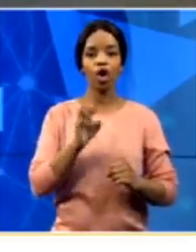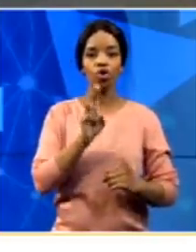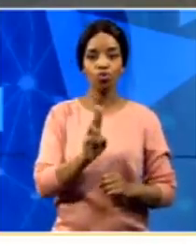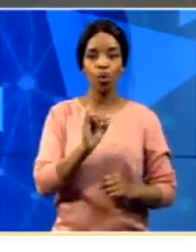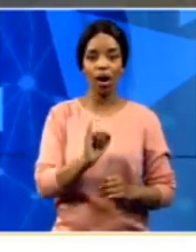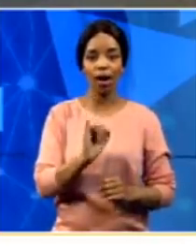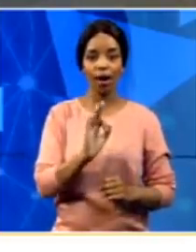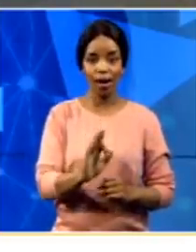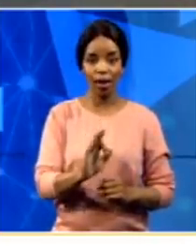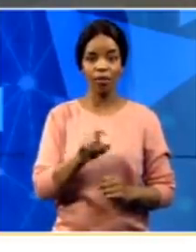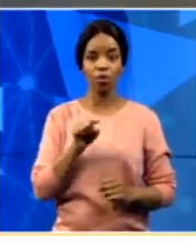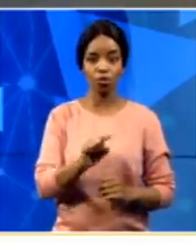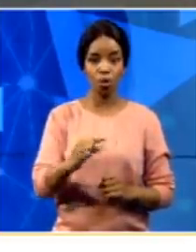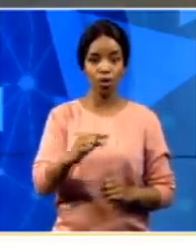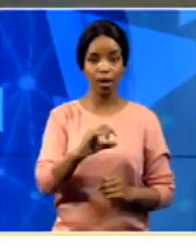uif.gov.za.